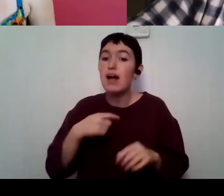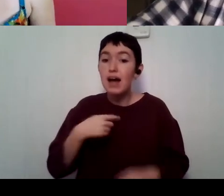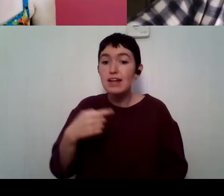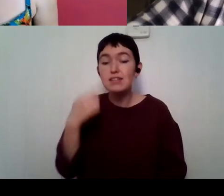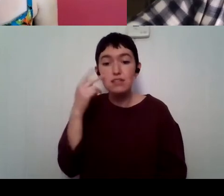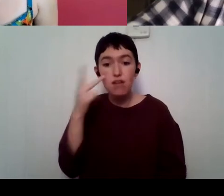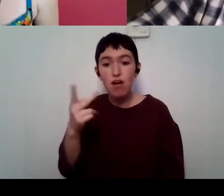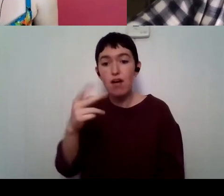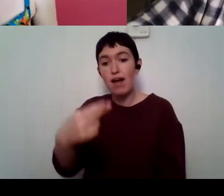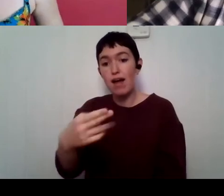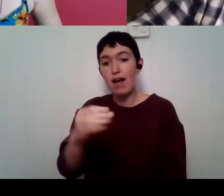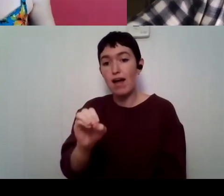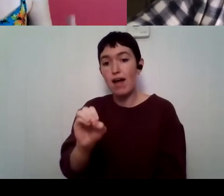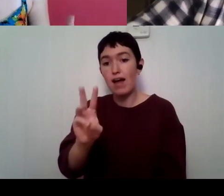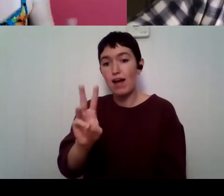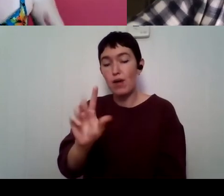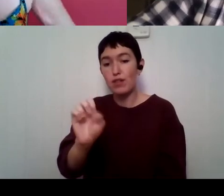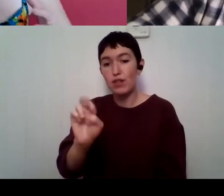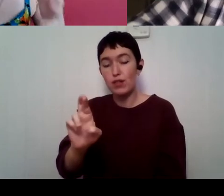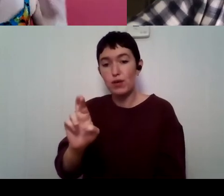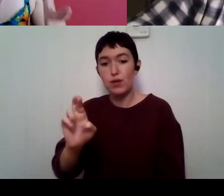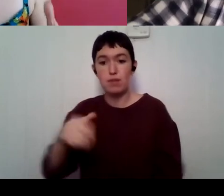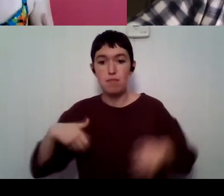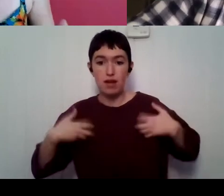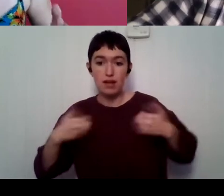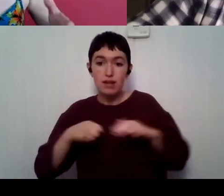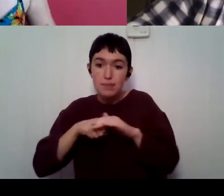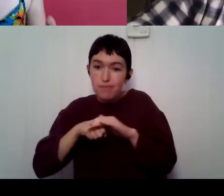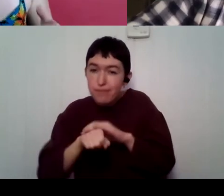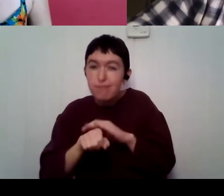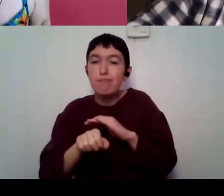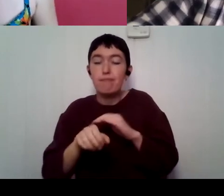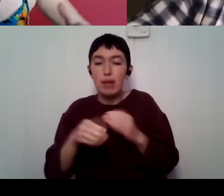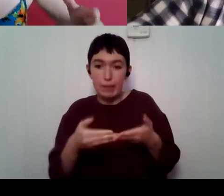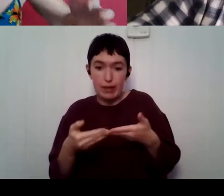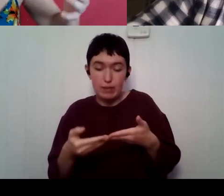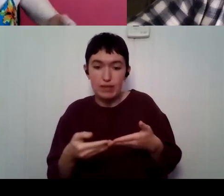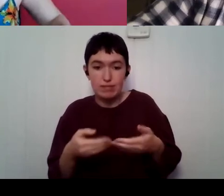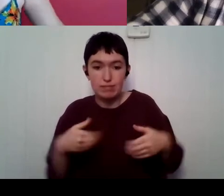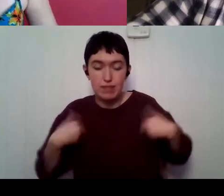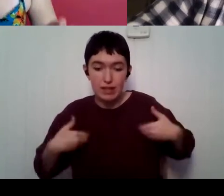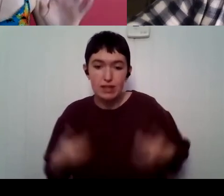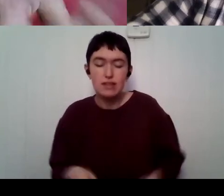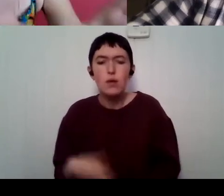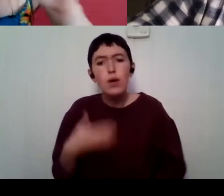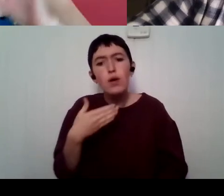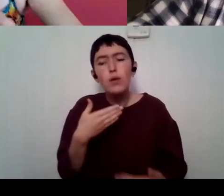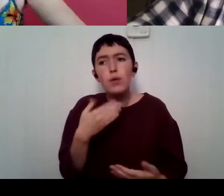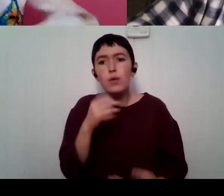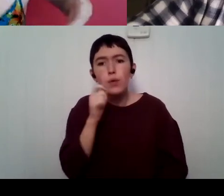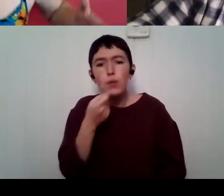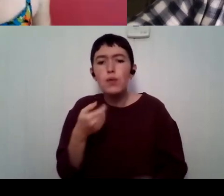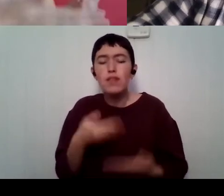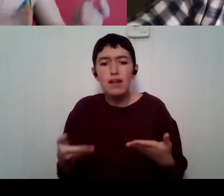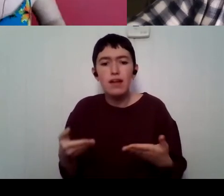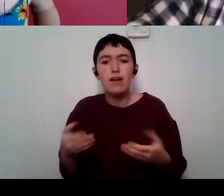Rica. And, you know, it's one of those things where, you know, so a cool thing about monkeys and apes that are different from humans